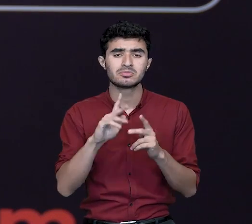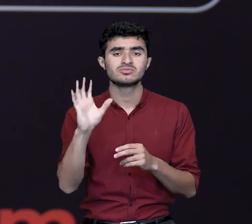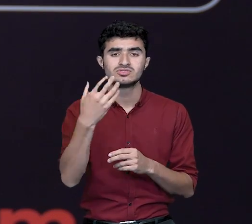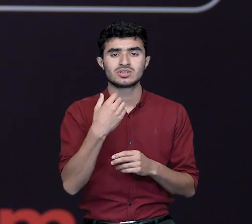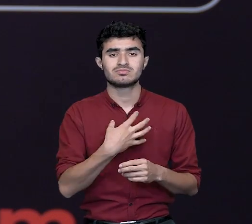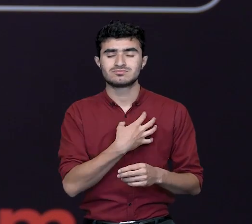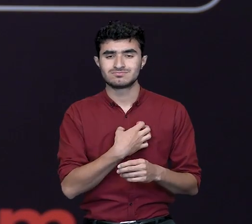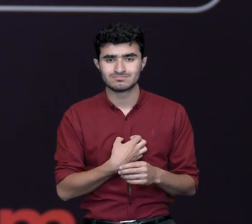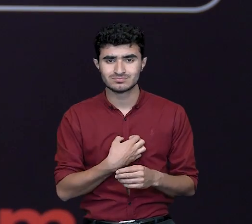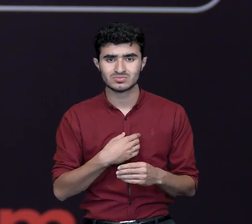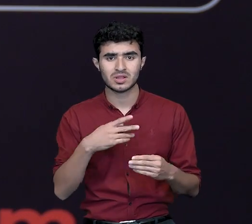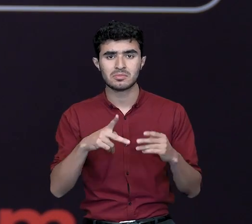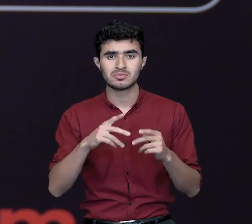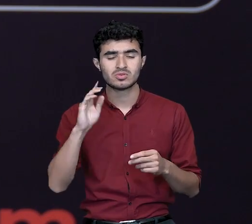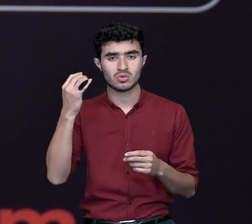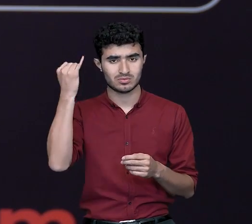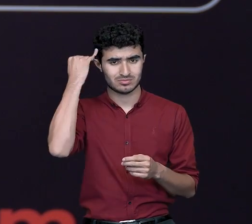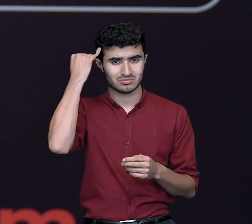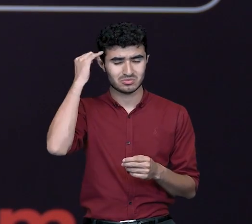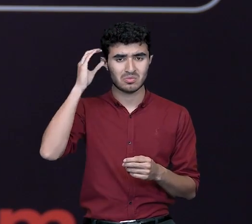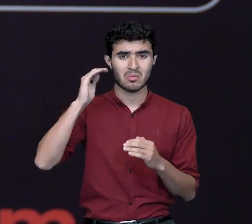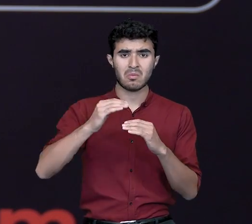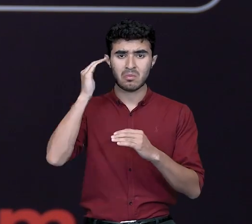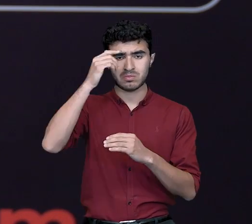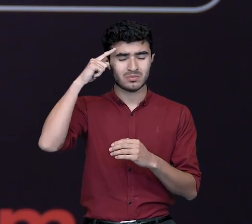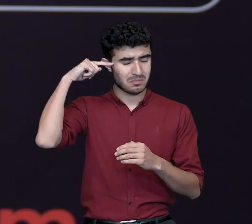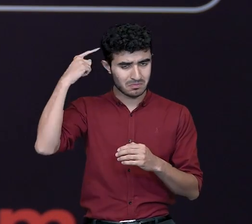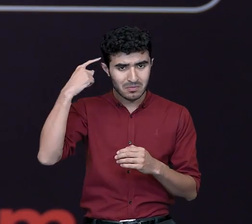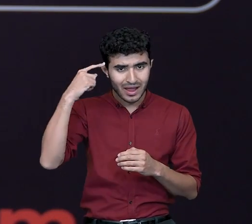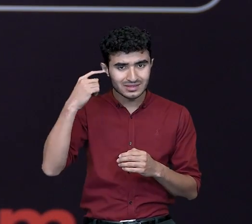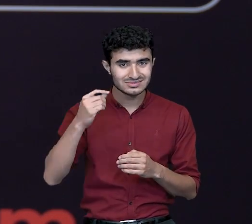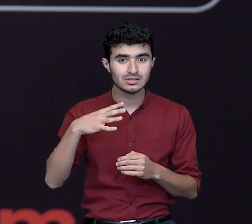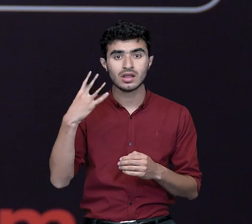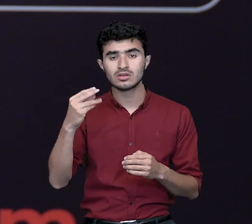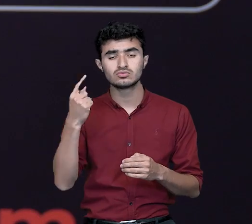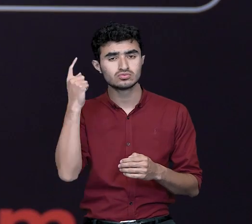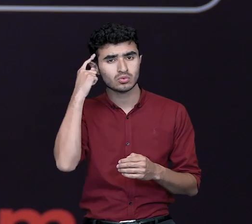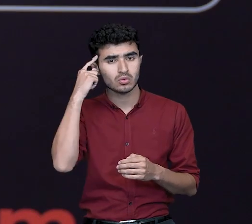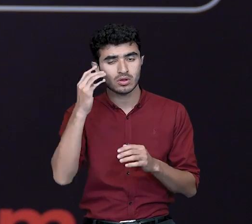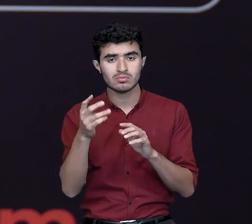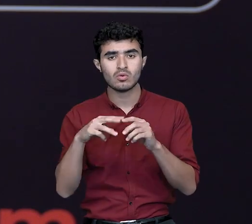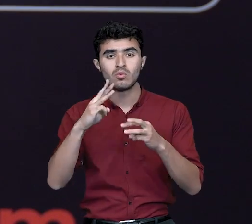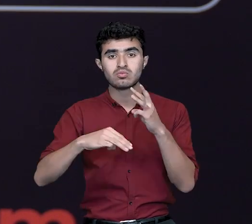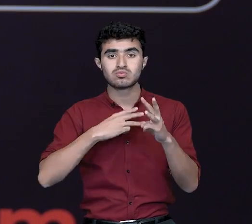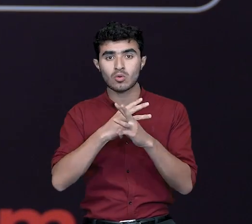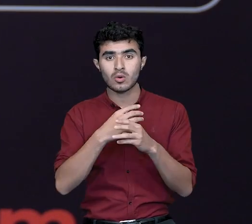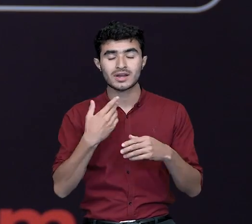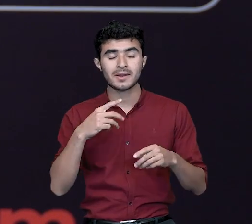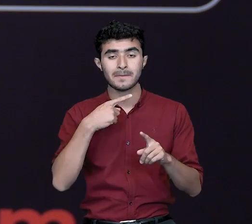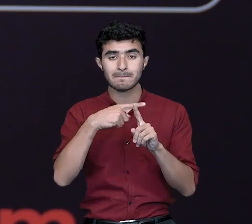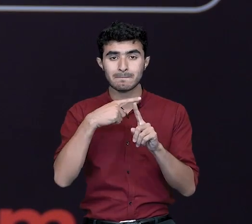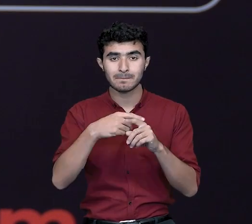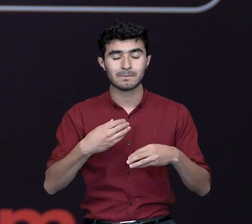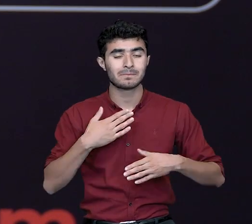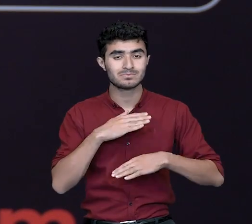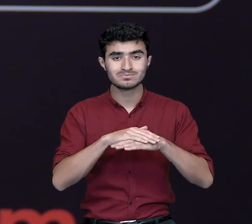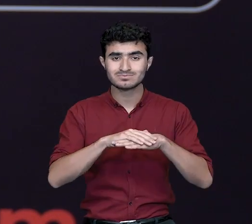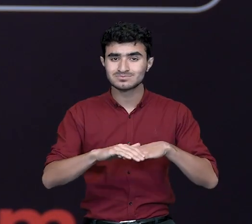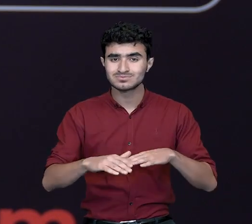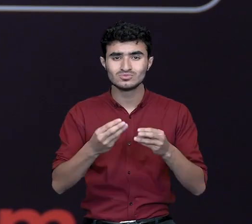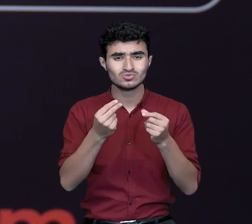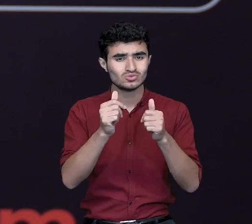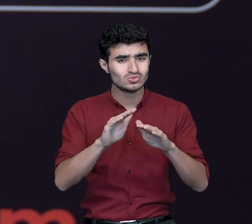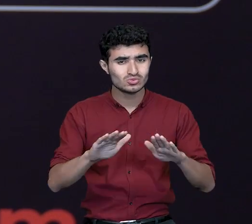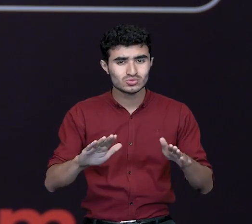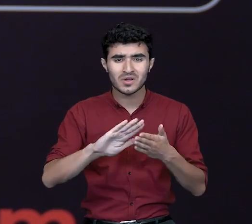people sadly perishing and world leaders mad. But on the other hand, think of a world with peace, cheerfulness and